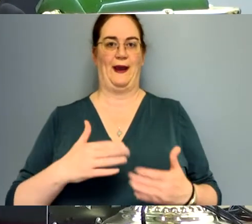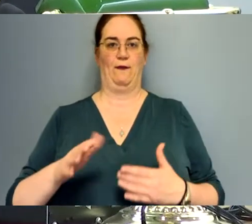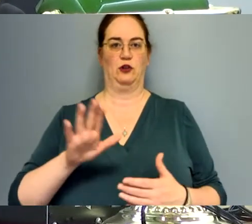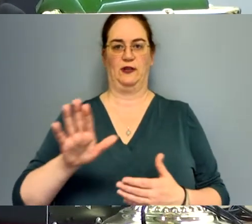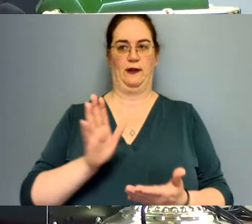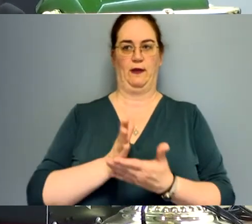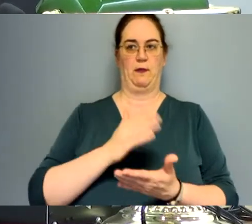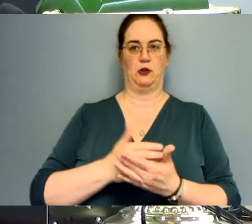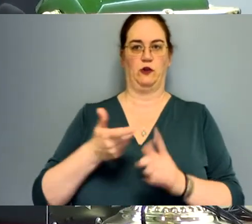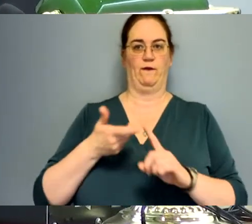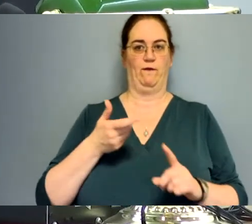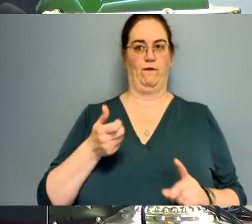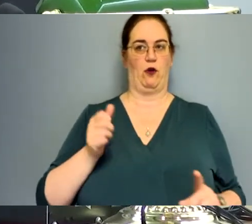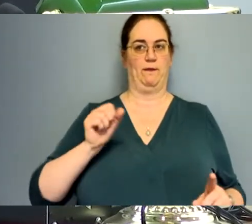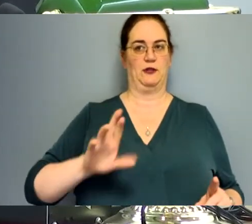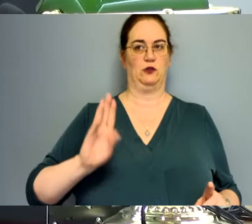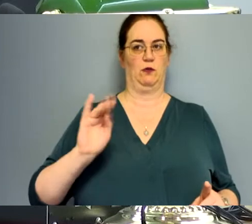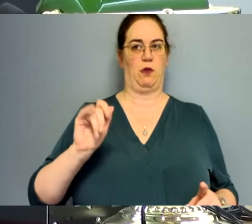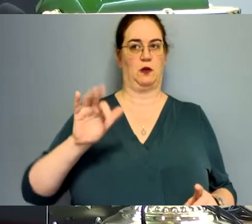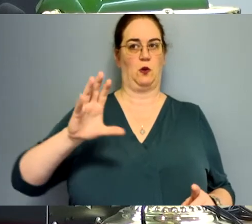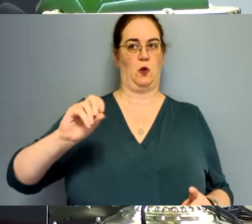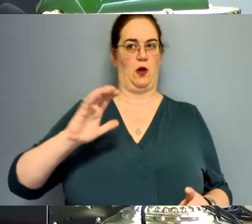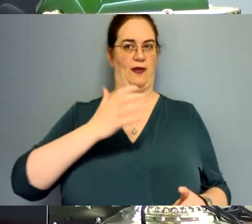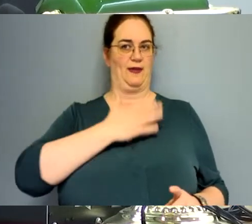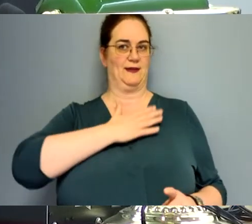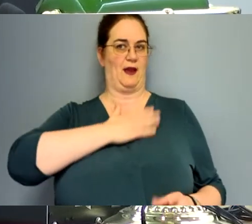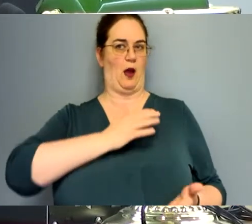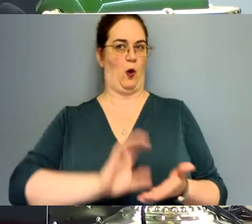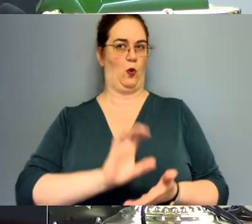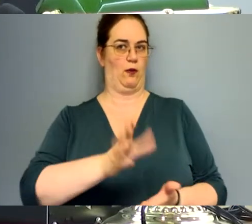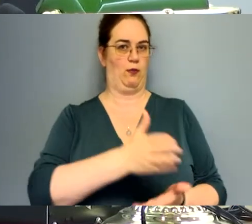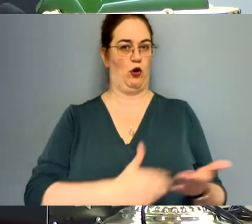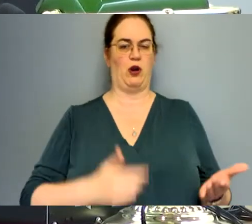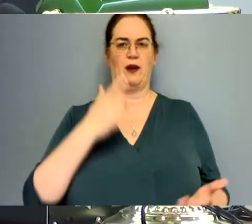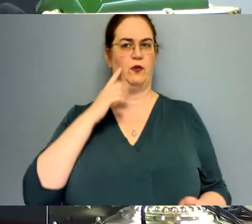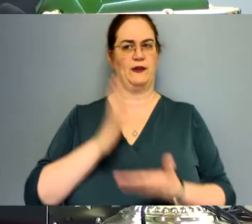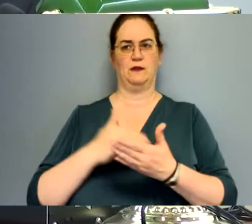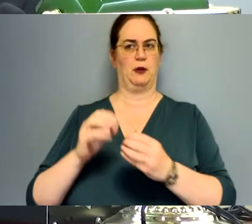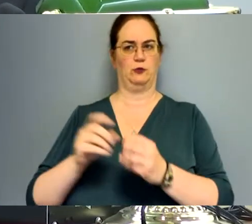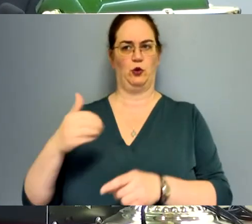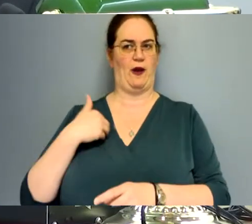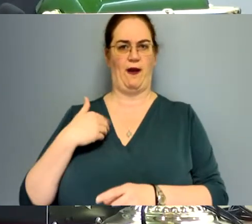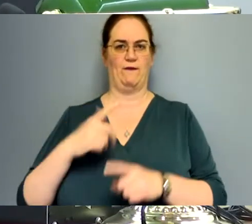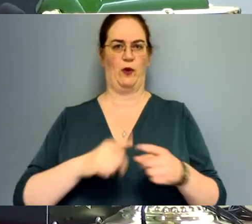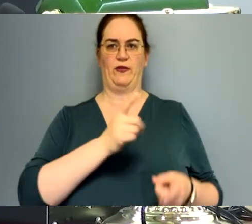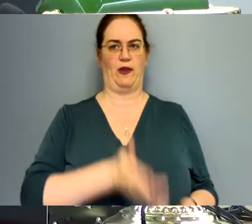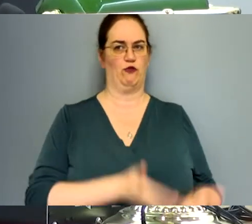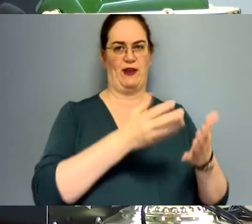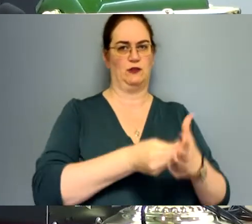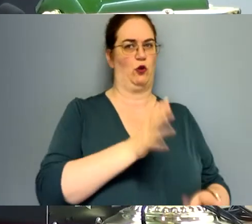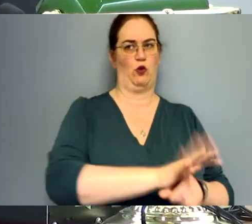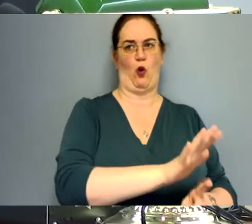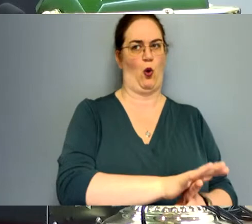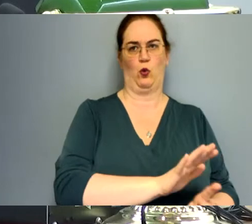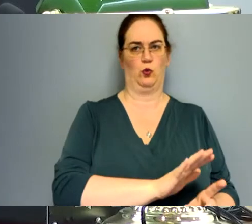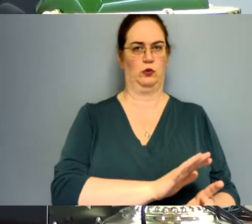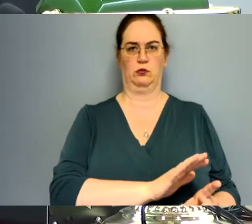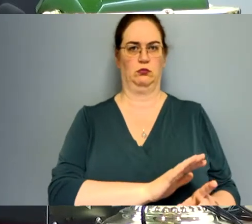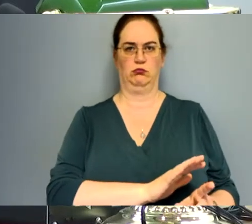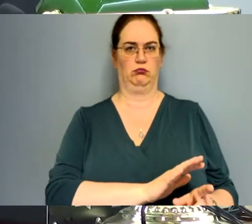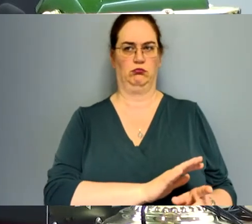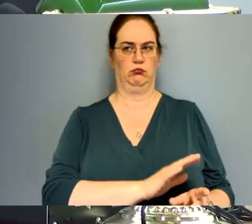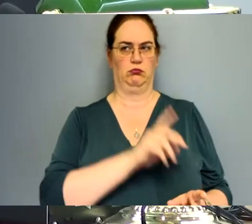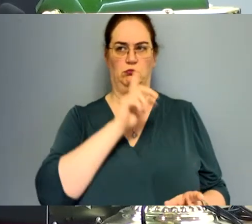Mr. Boscola, that I imagine is what we're contributing. I don't think the budget numbers you would have whatever they raised on their own, would